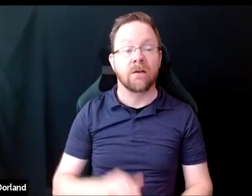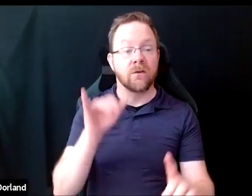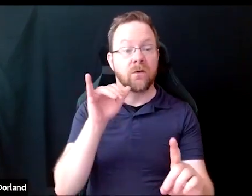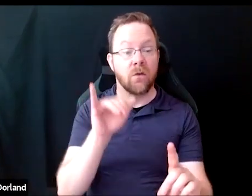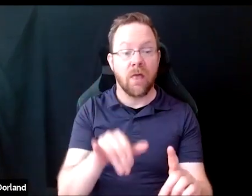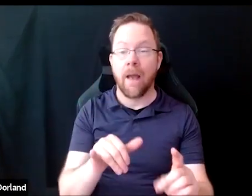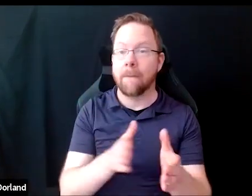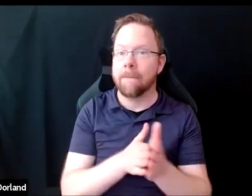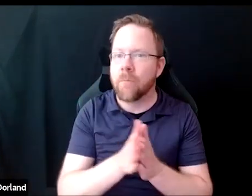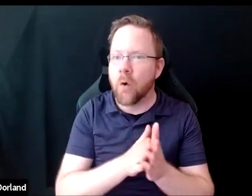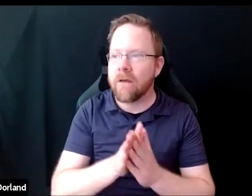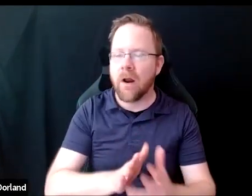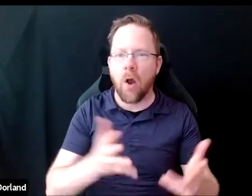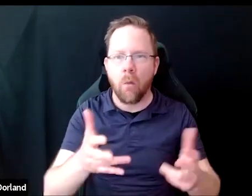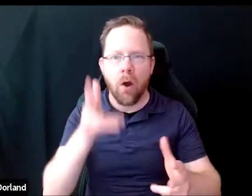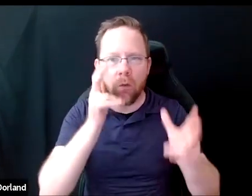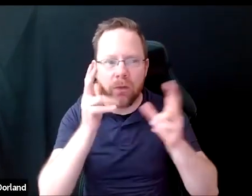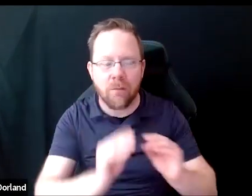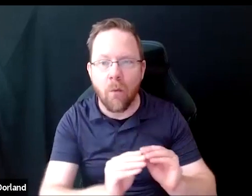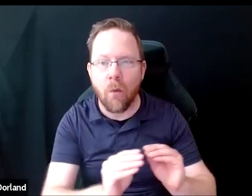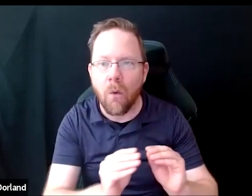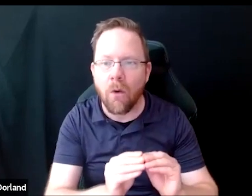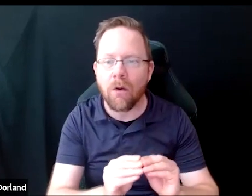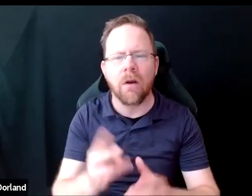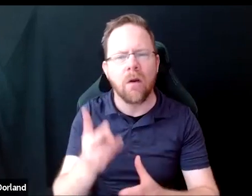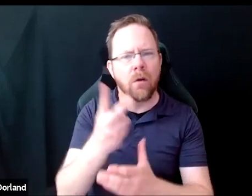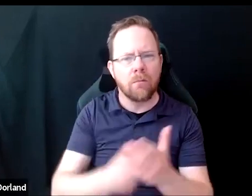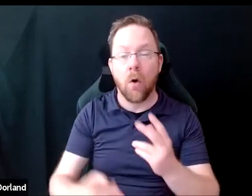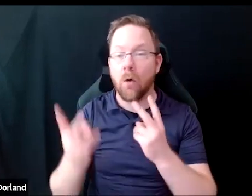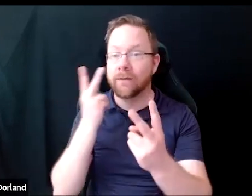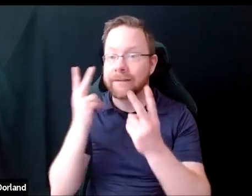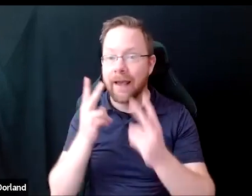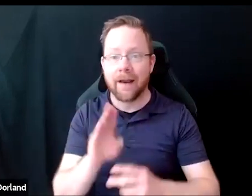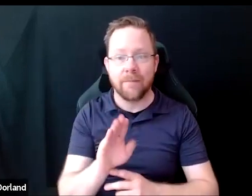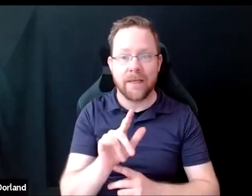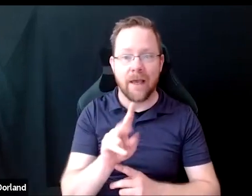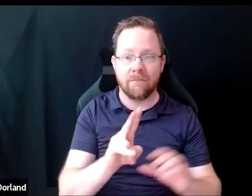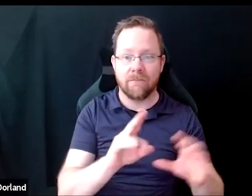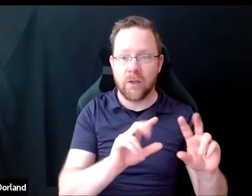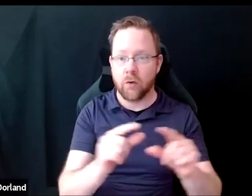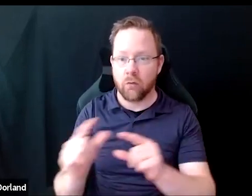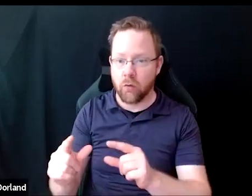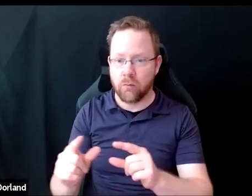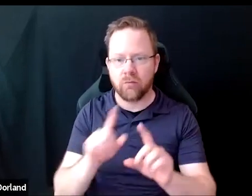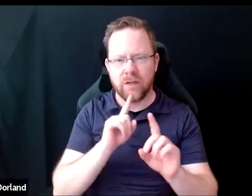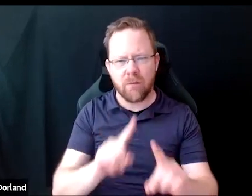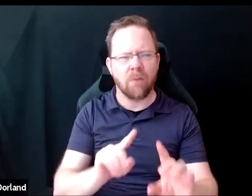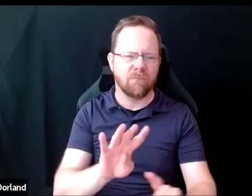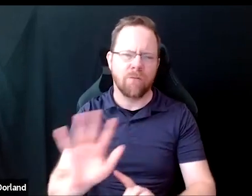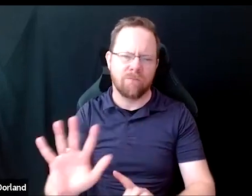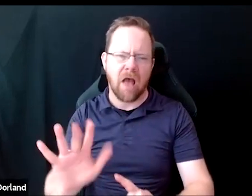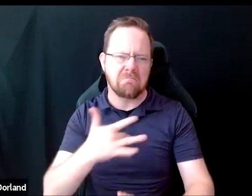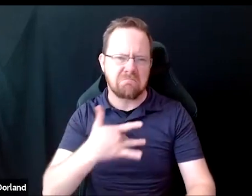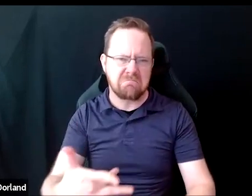being motivated to listen more, we note that both the sighted and blind low vision groups respond mostly with 4 or